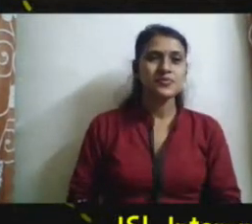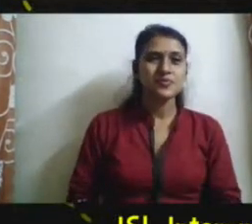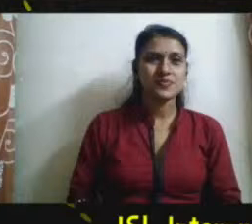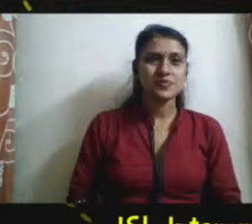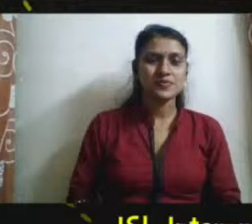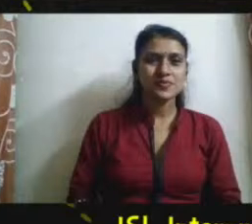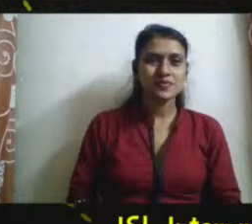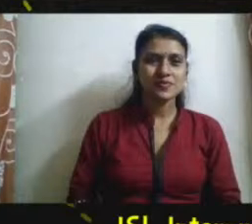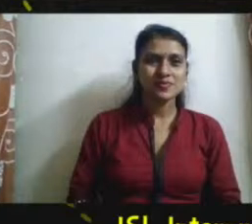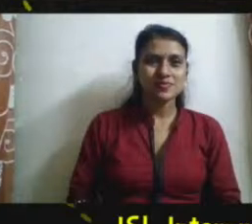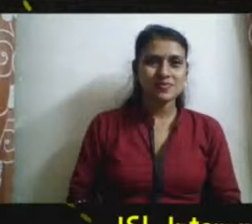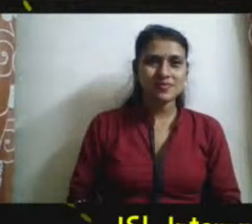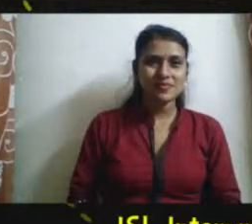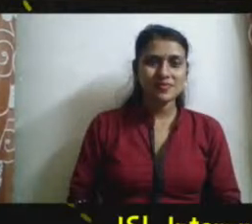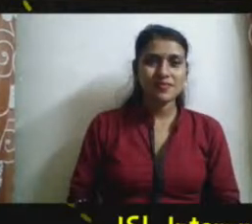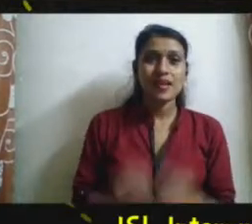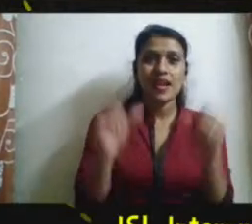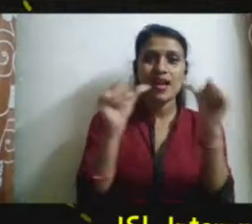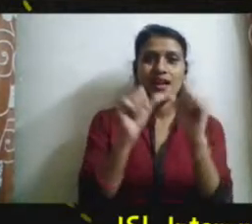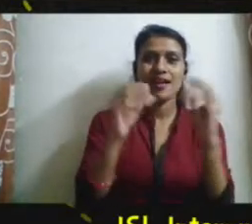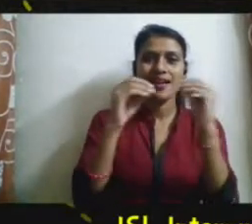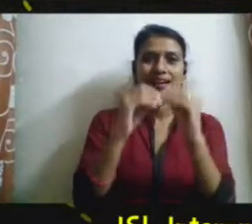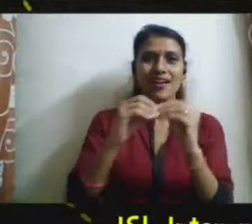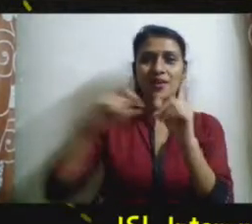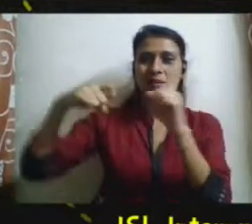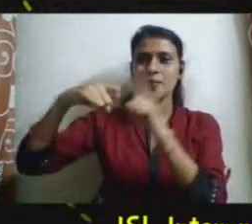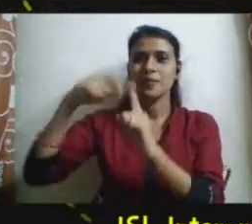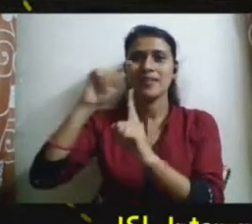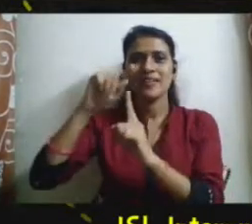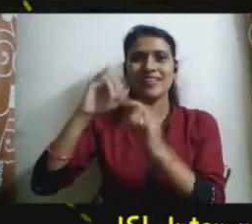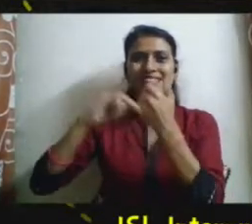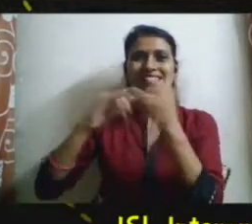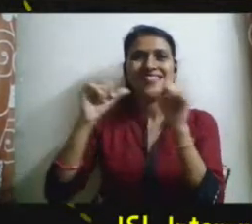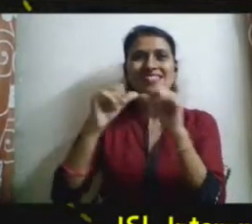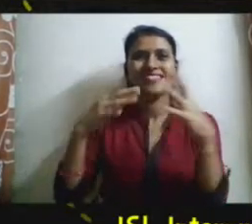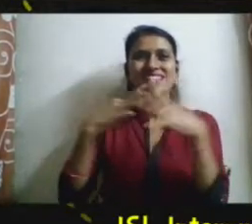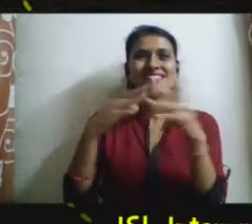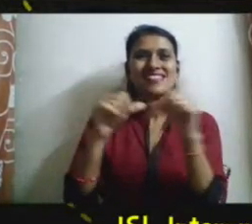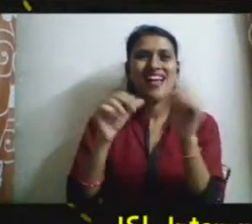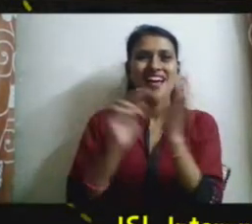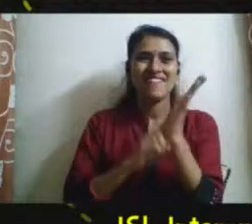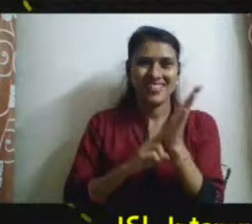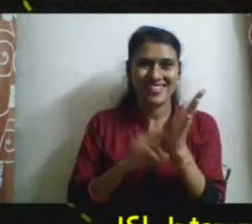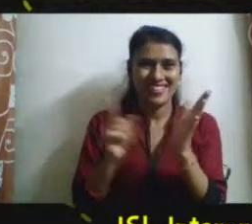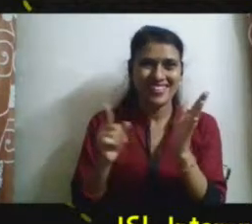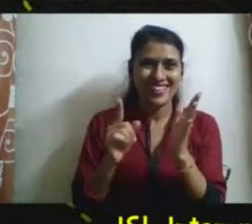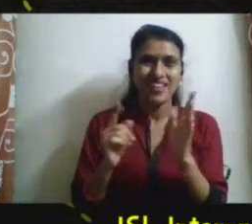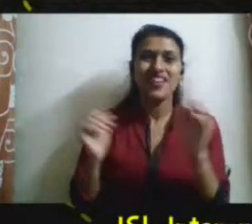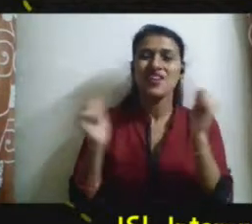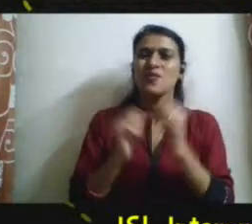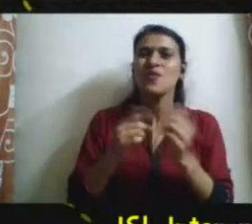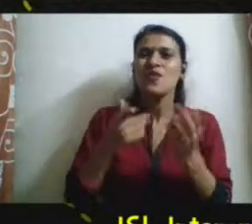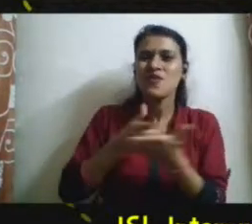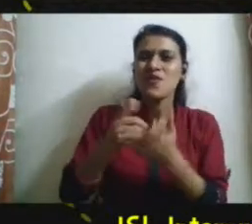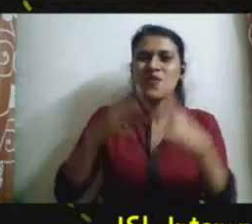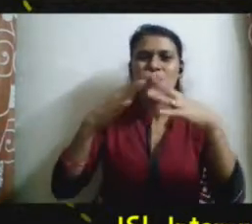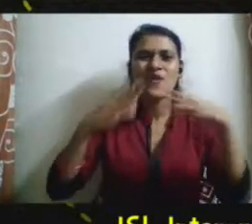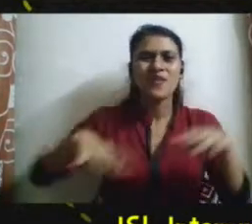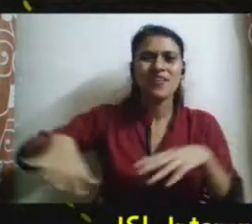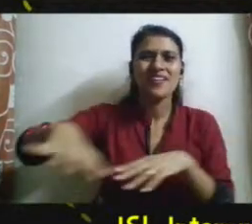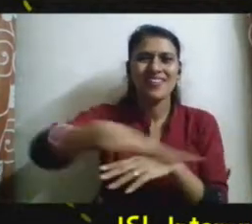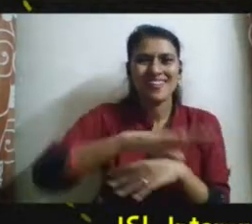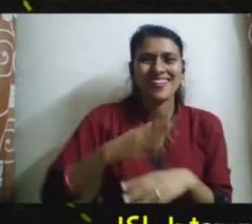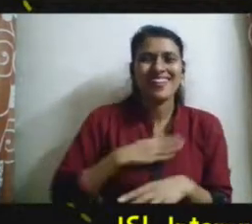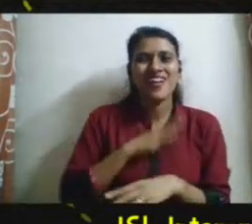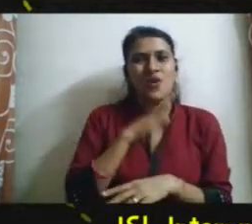Apke Savan is the song of my first love. My boyfriend and I would call each other in our little steel township internal